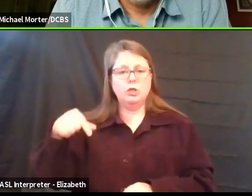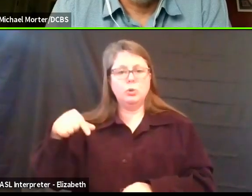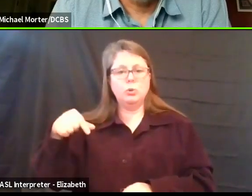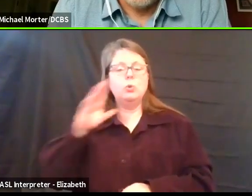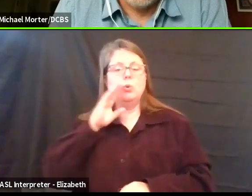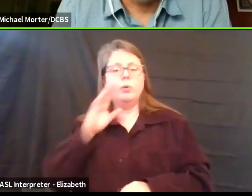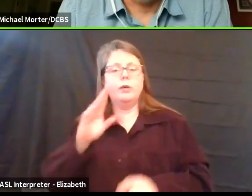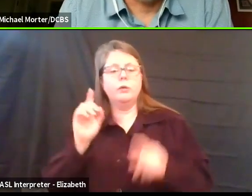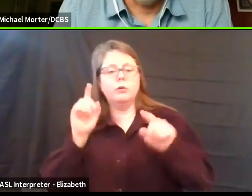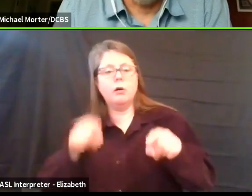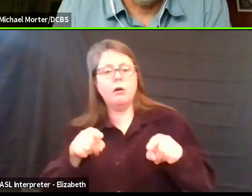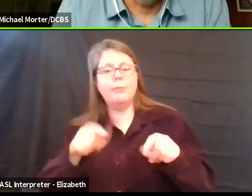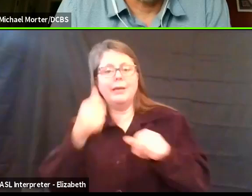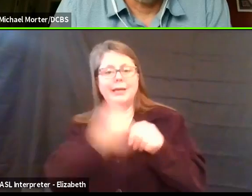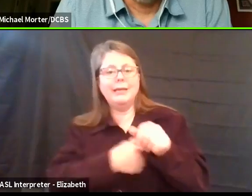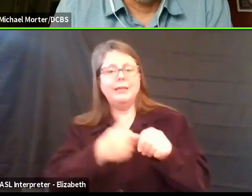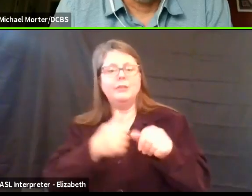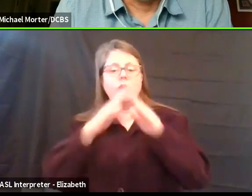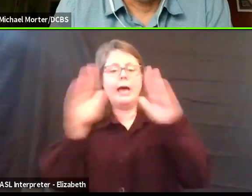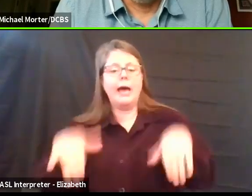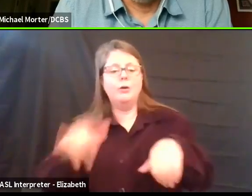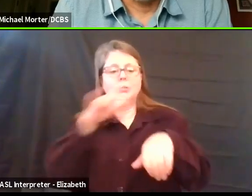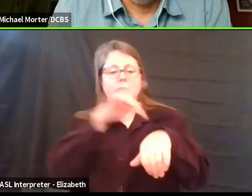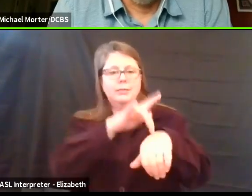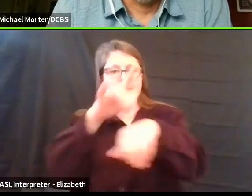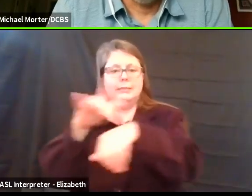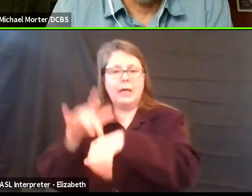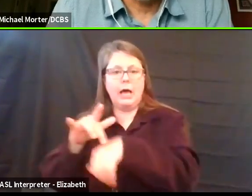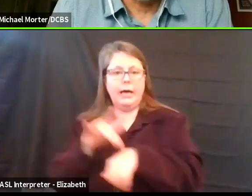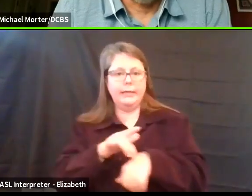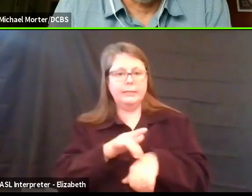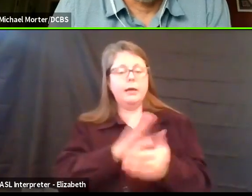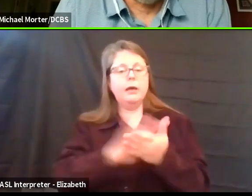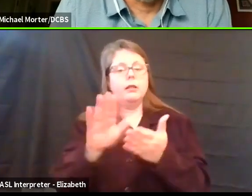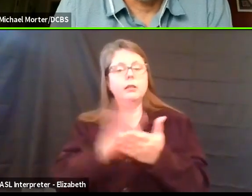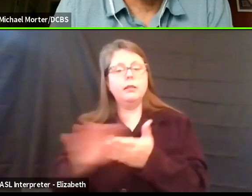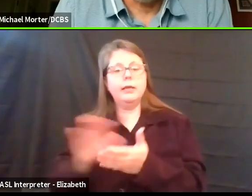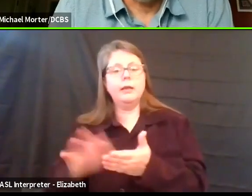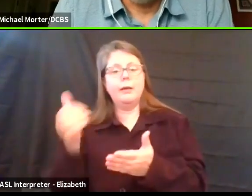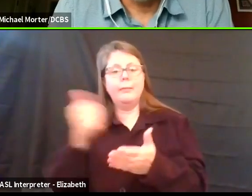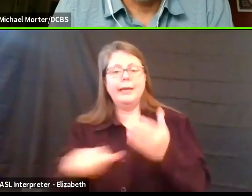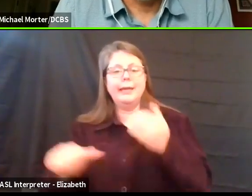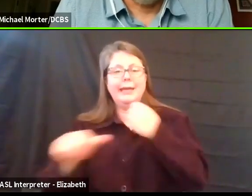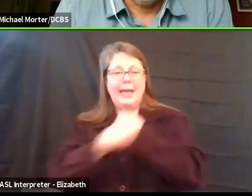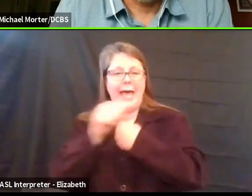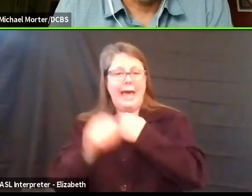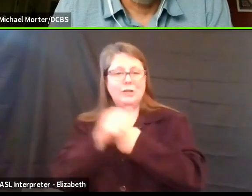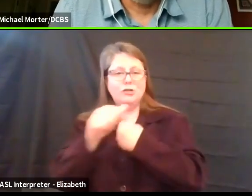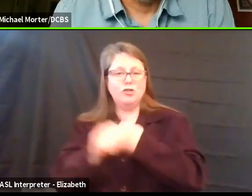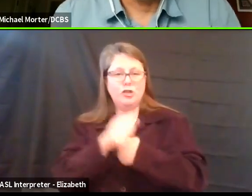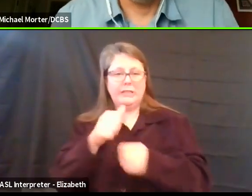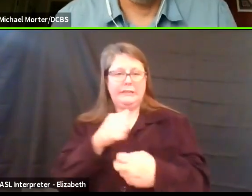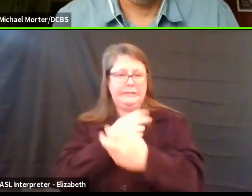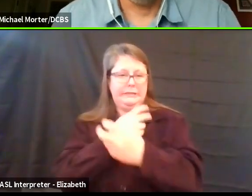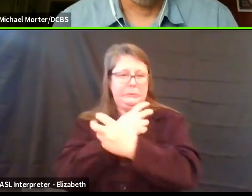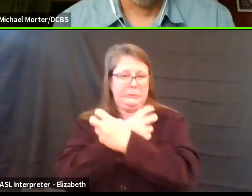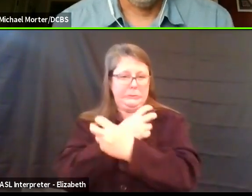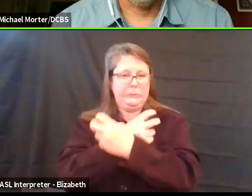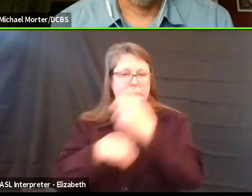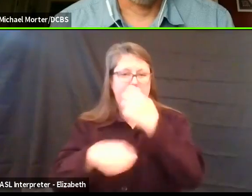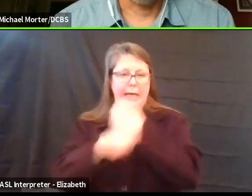household hazardous waste. So we don't want owners or folks that have been renting space